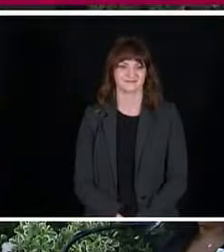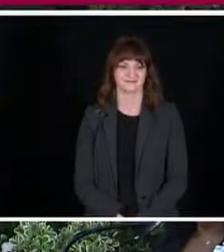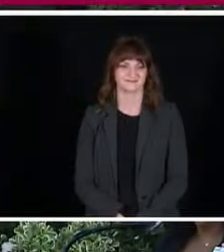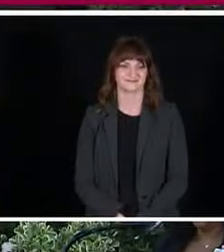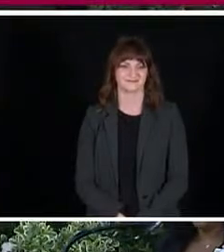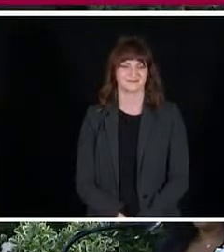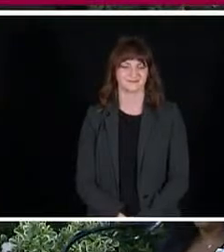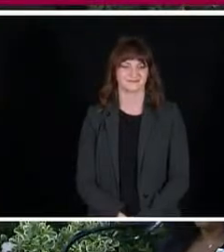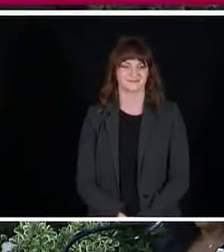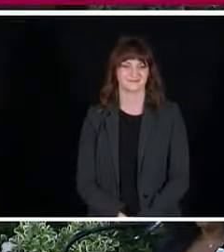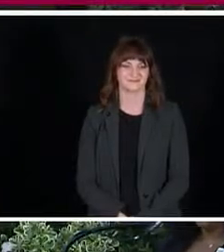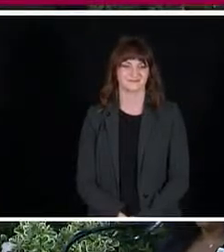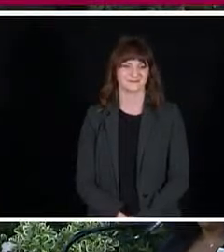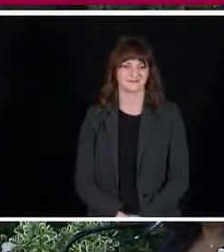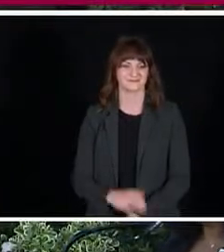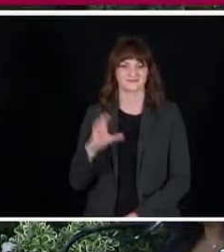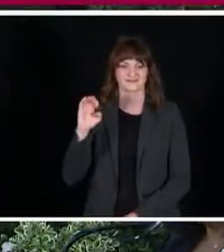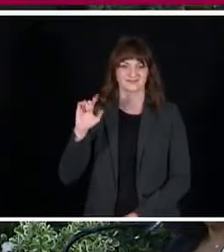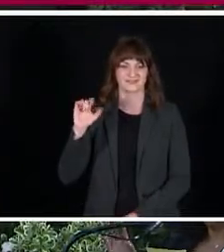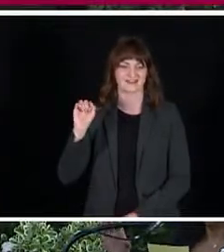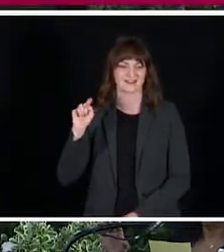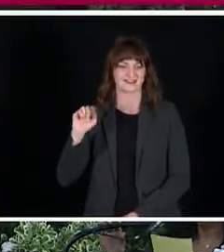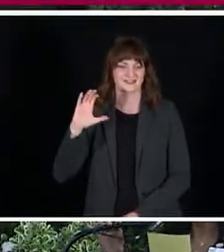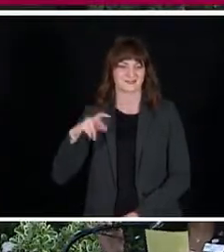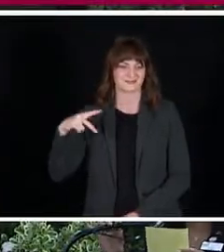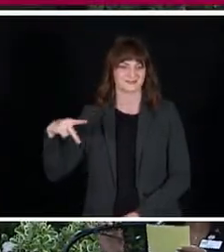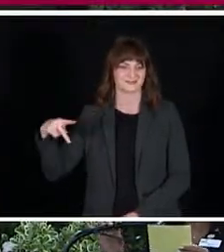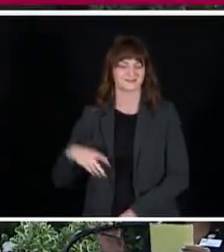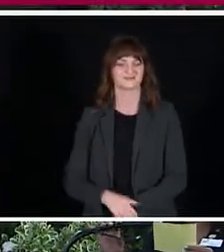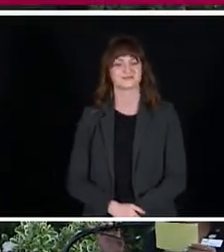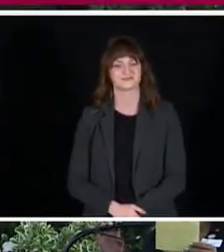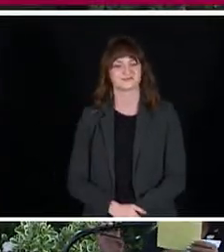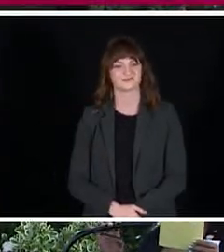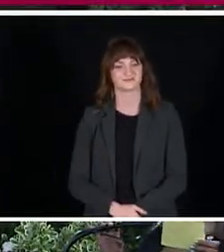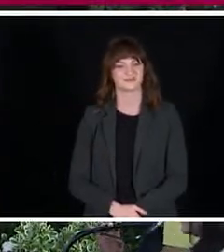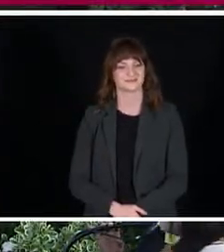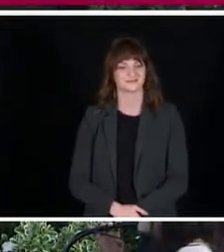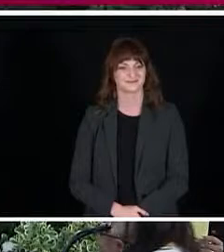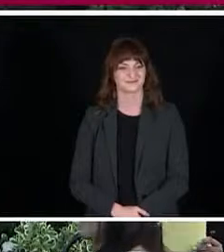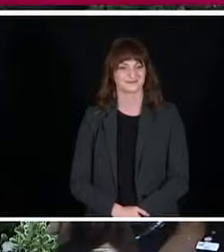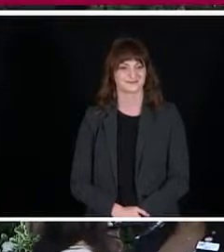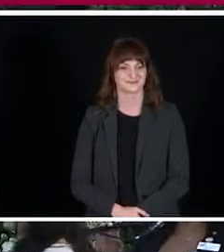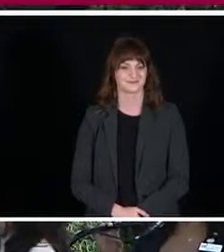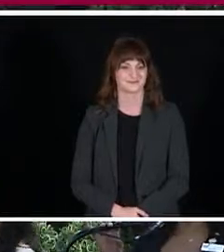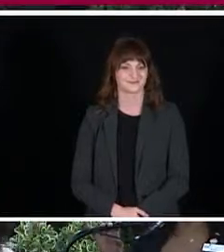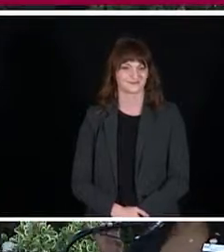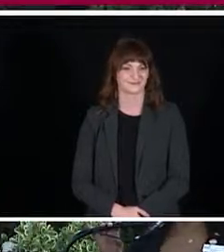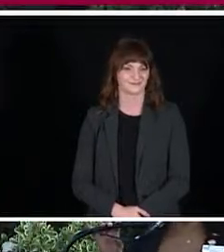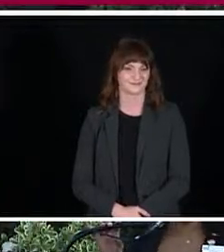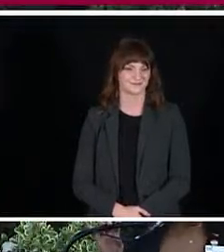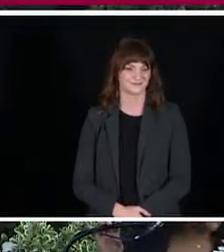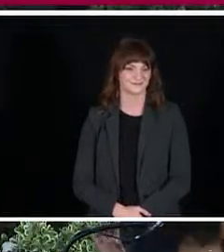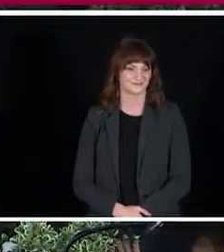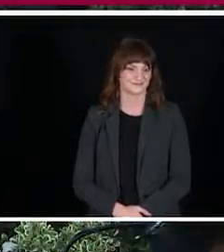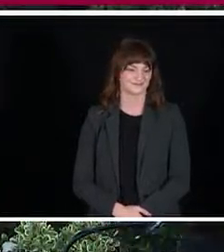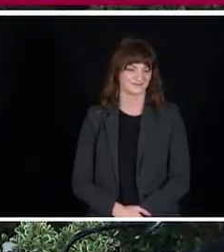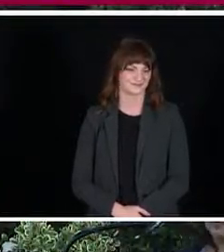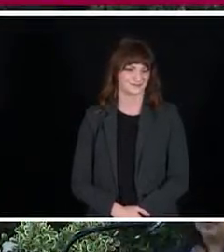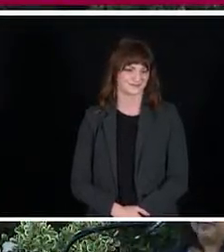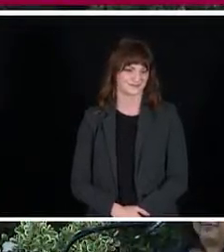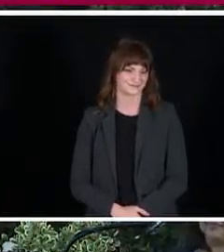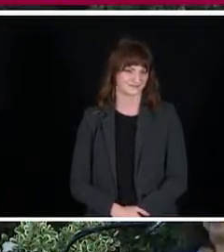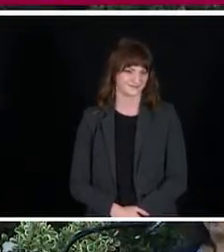Celeste Rodriguez, Cal Poly Pomona. Samantha Danielle Perales, Cal State Fullerton.